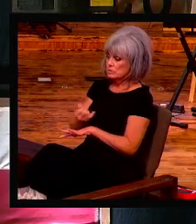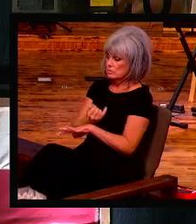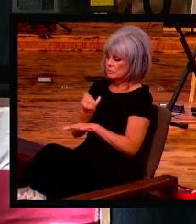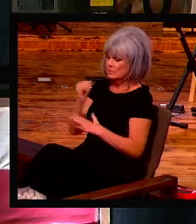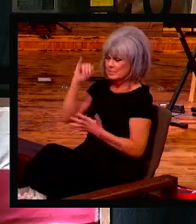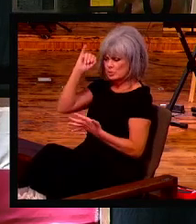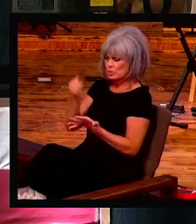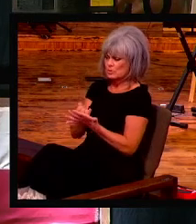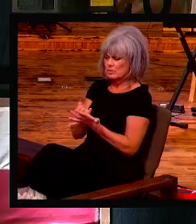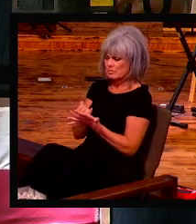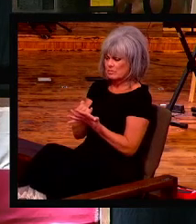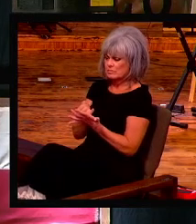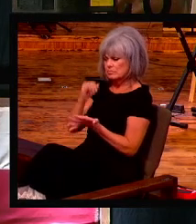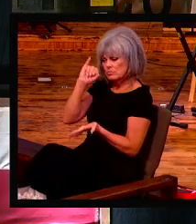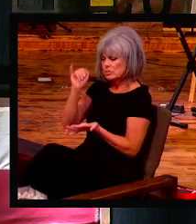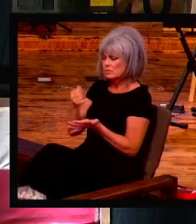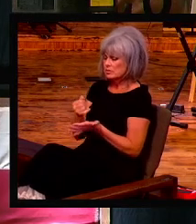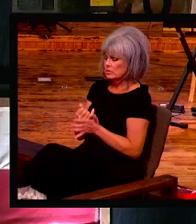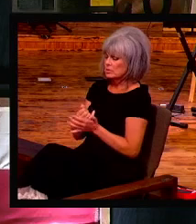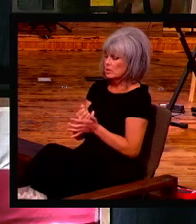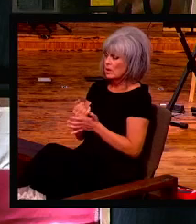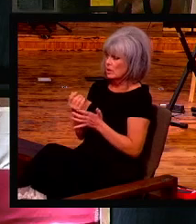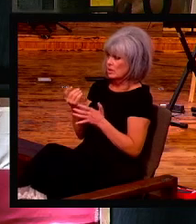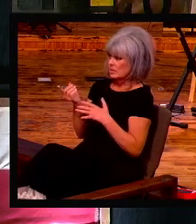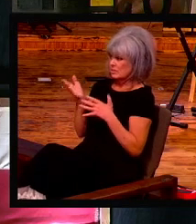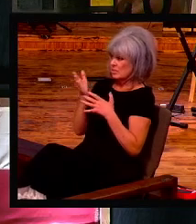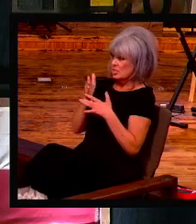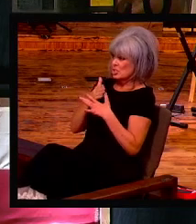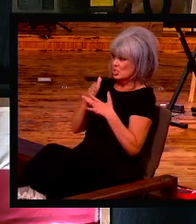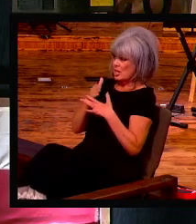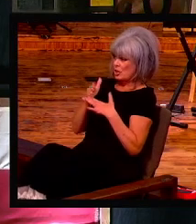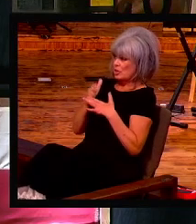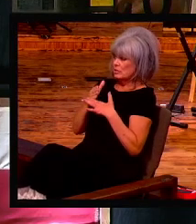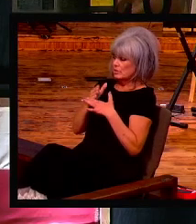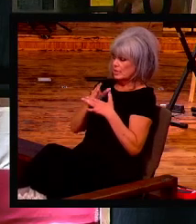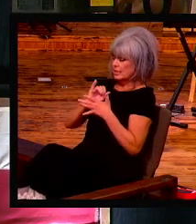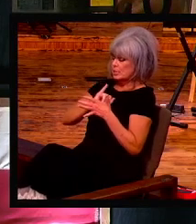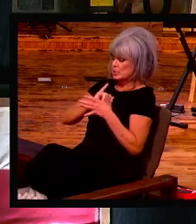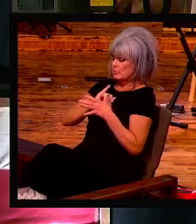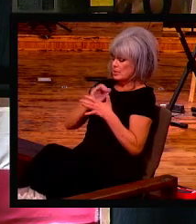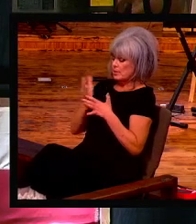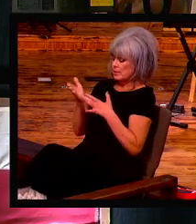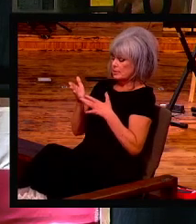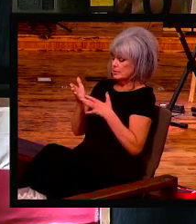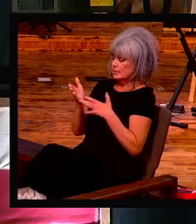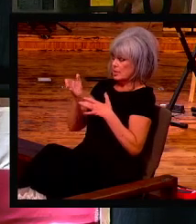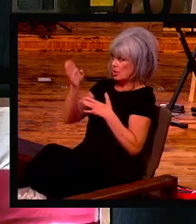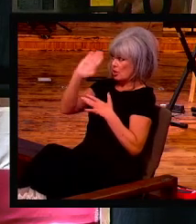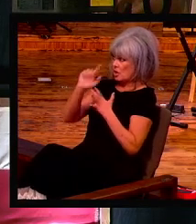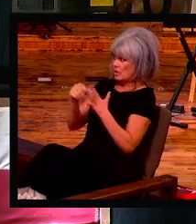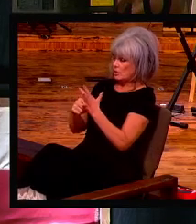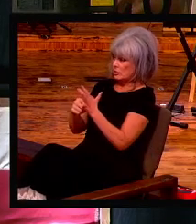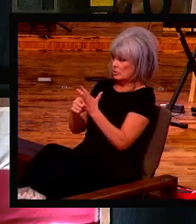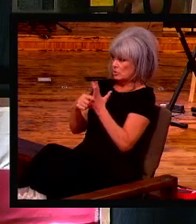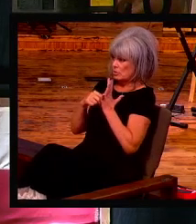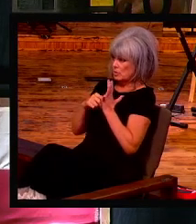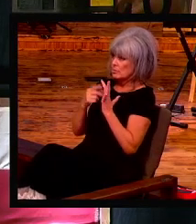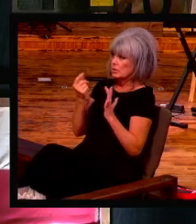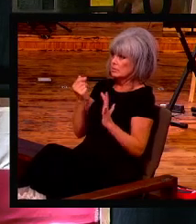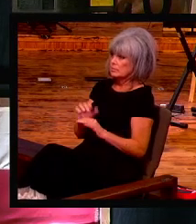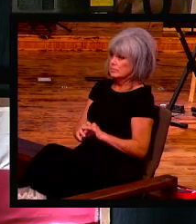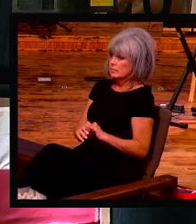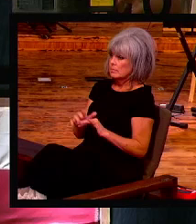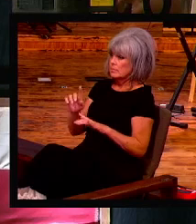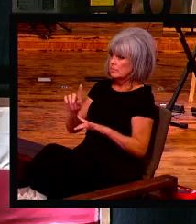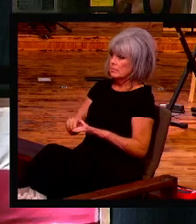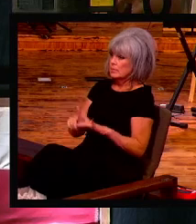where he shares some things that are intimate to him that God showed him, and then he's betrayed.